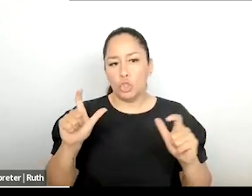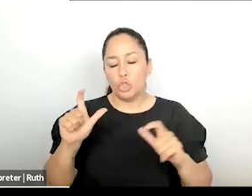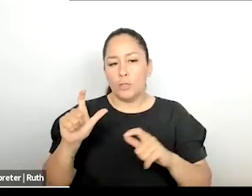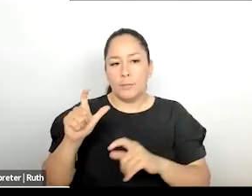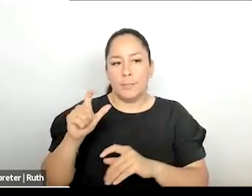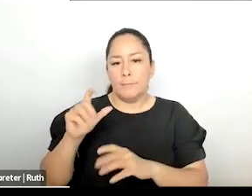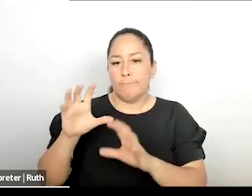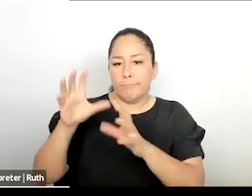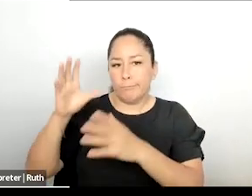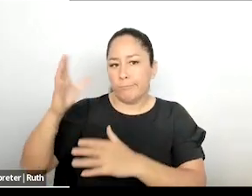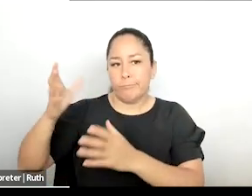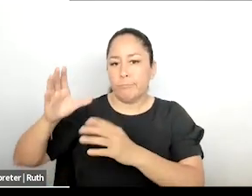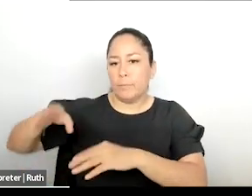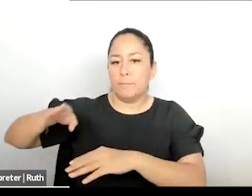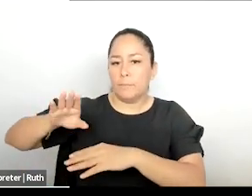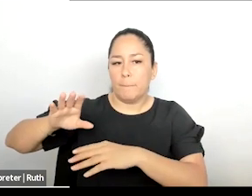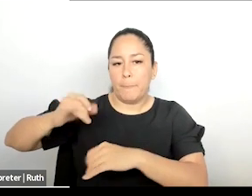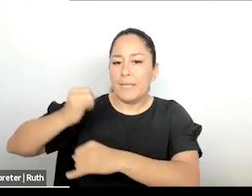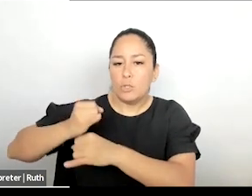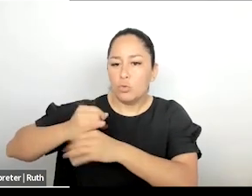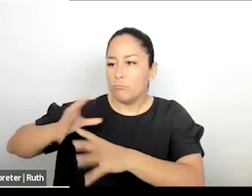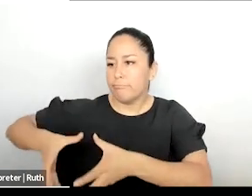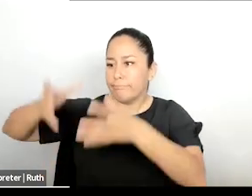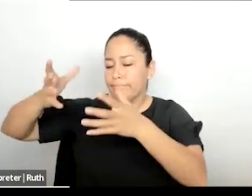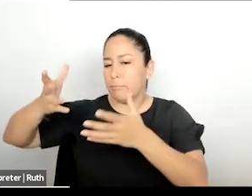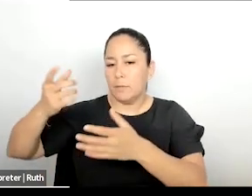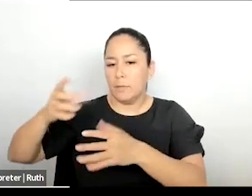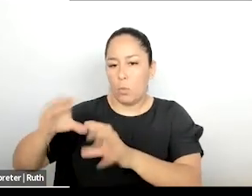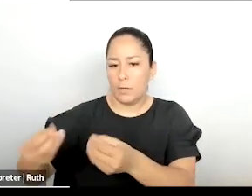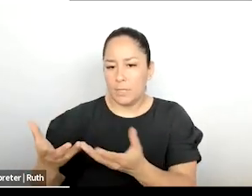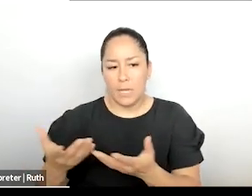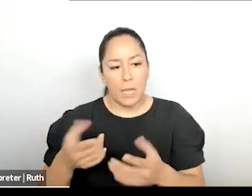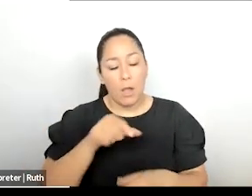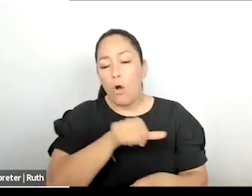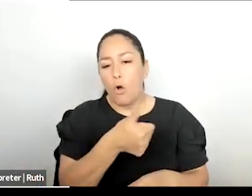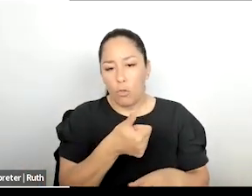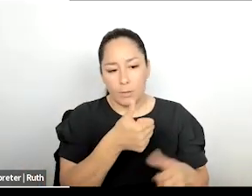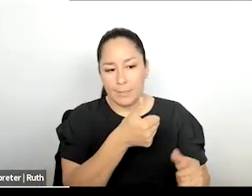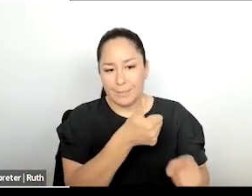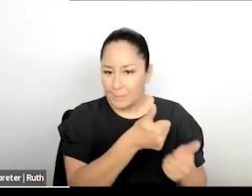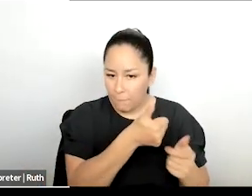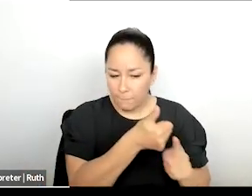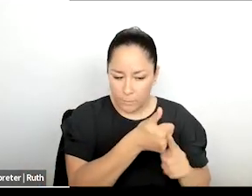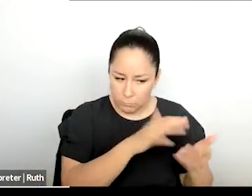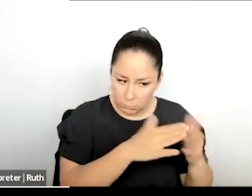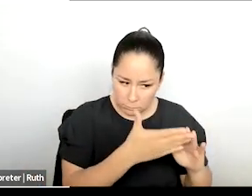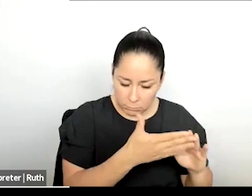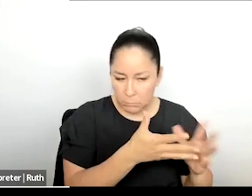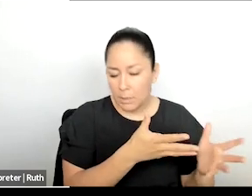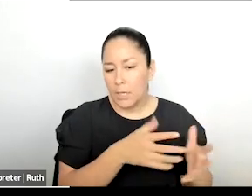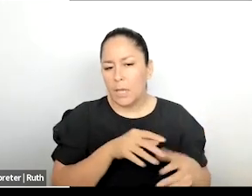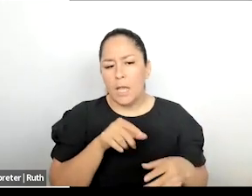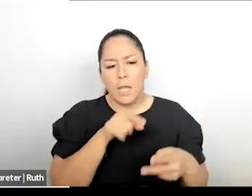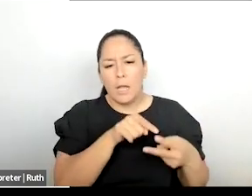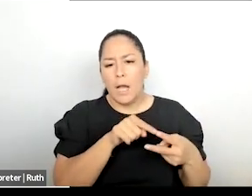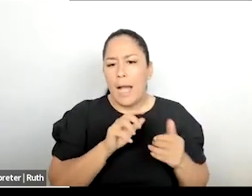one of those solutions involves them working with each other. How they engage with a large institution remains in